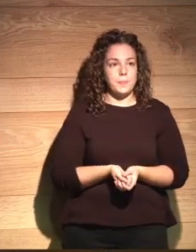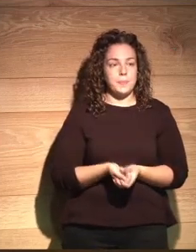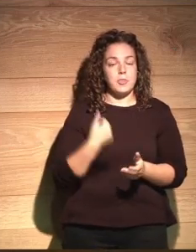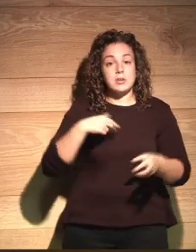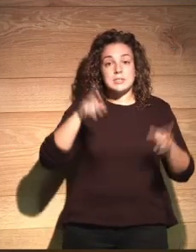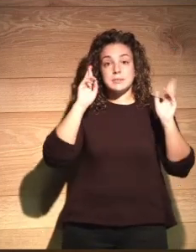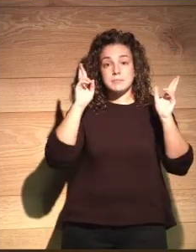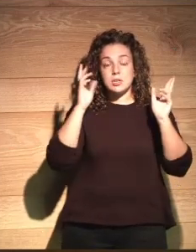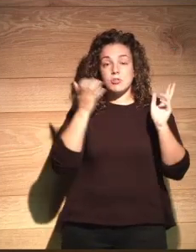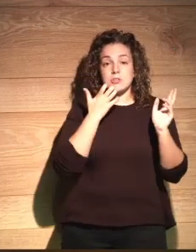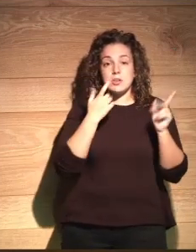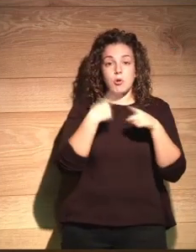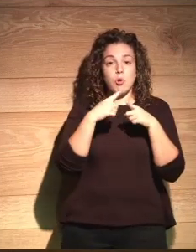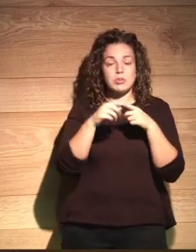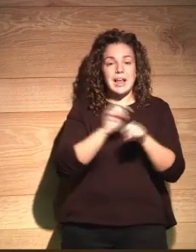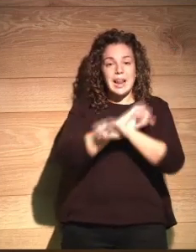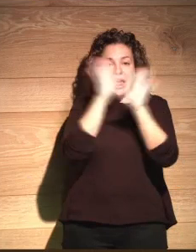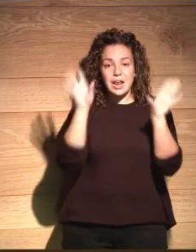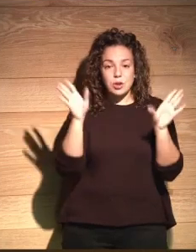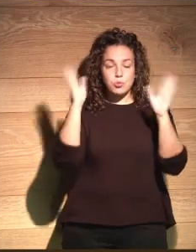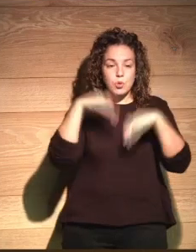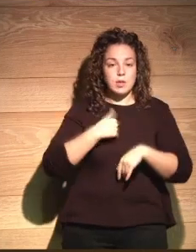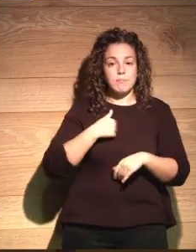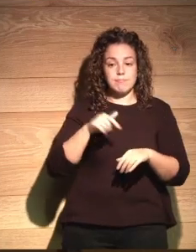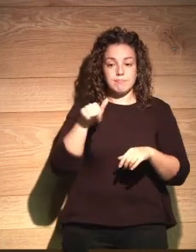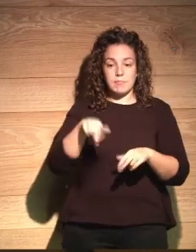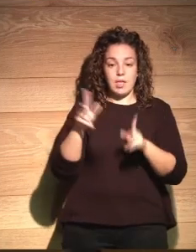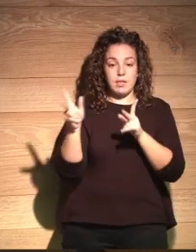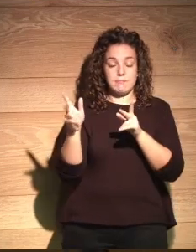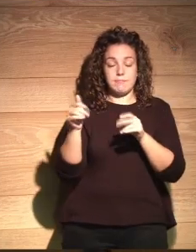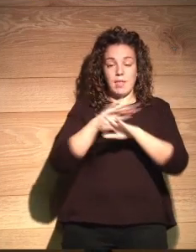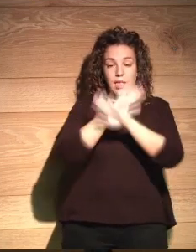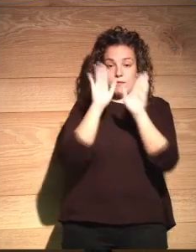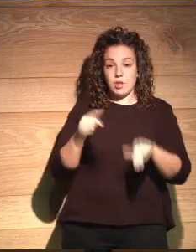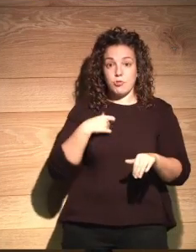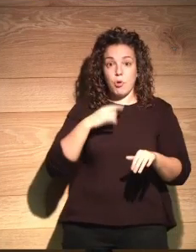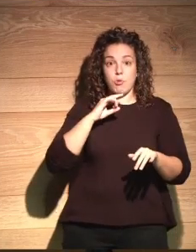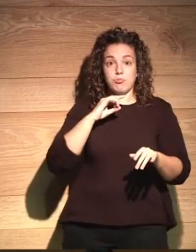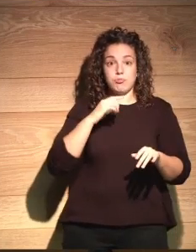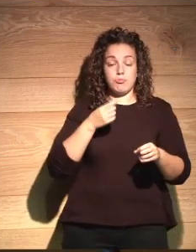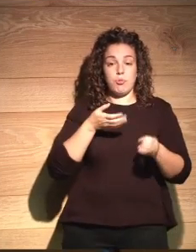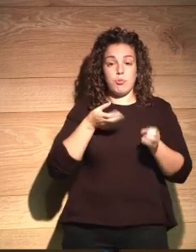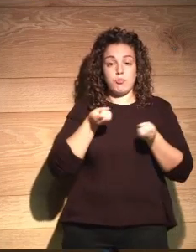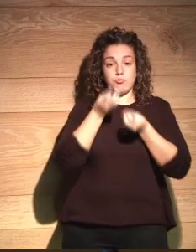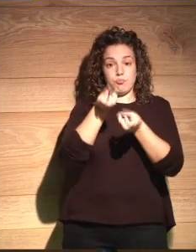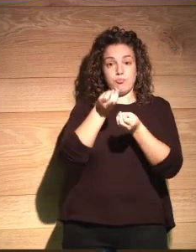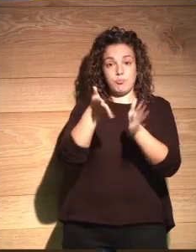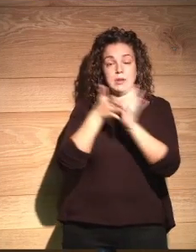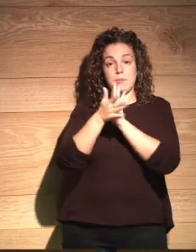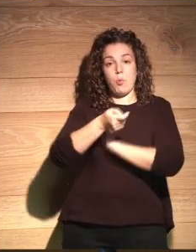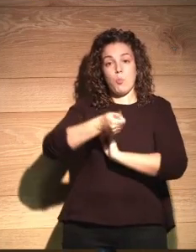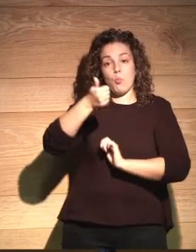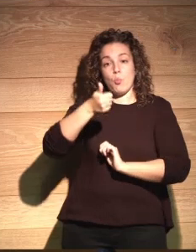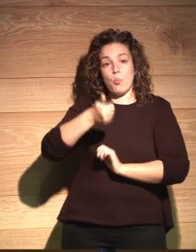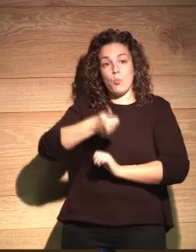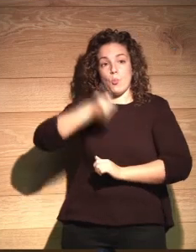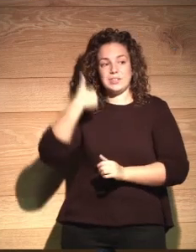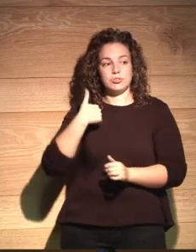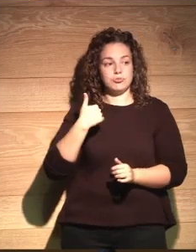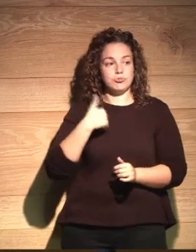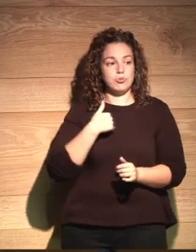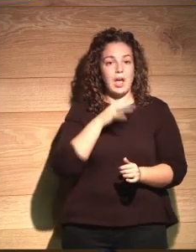countries, and I just hope that if there are parts of my presentation that are not clear, I would be very happy to answer